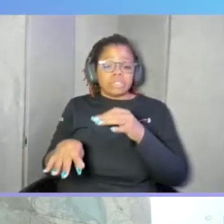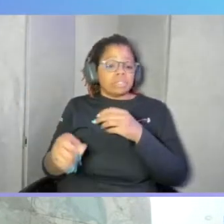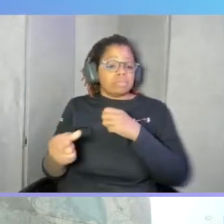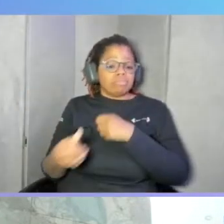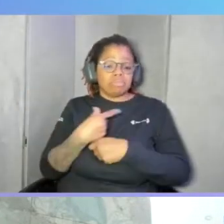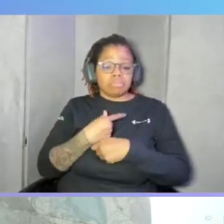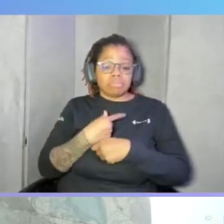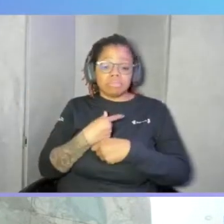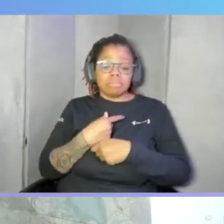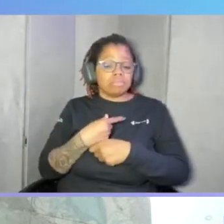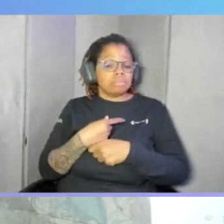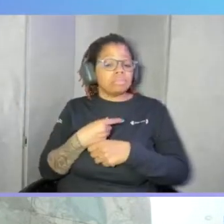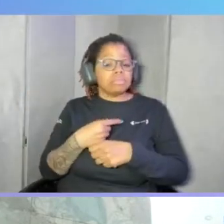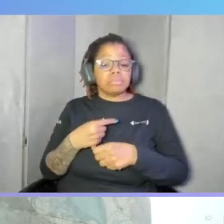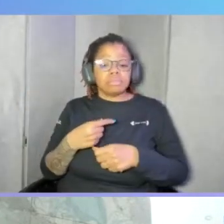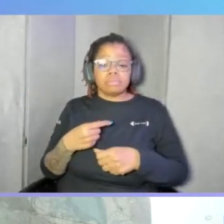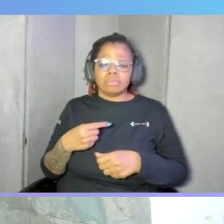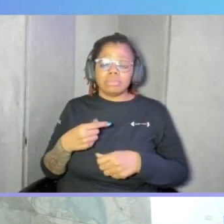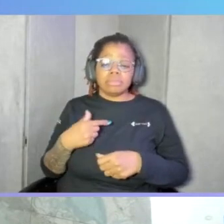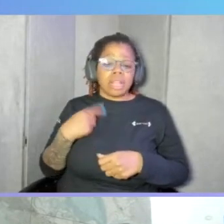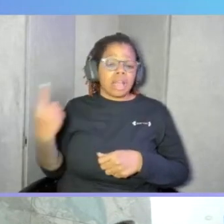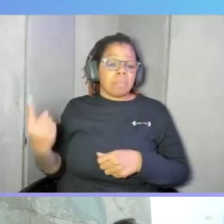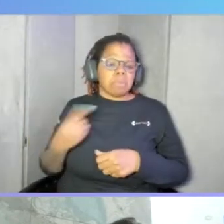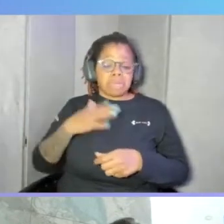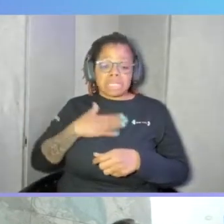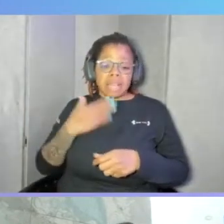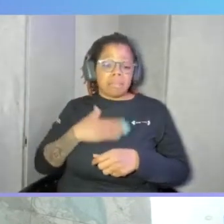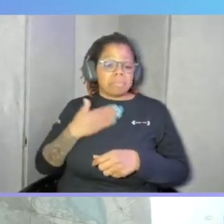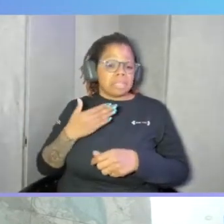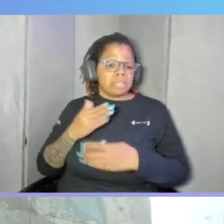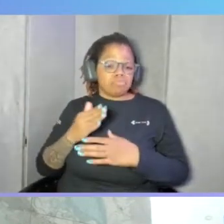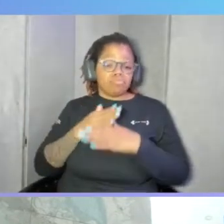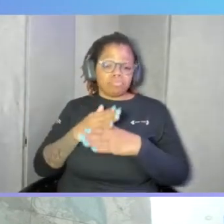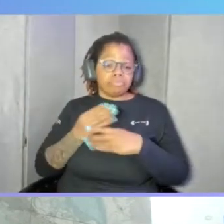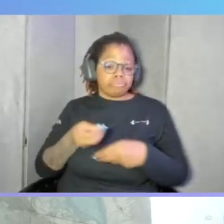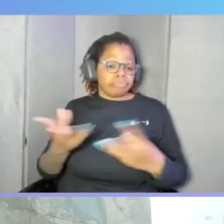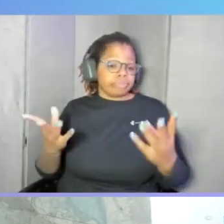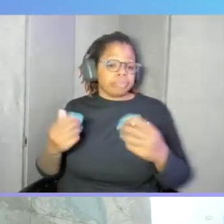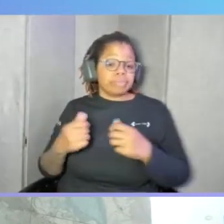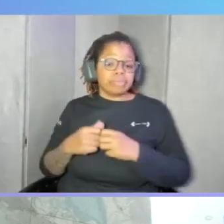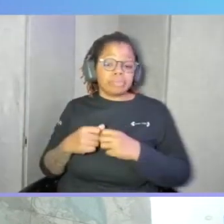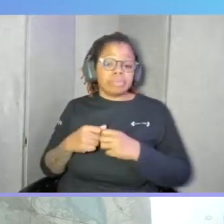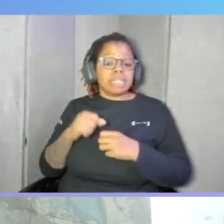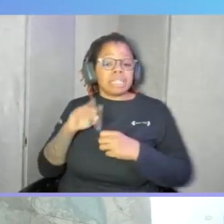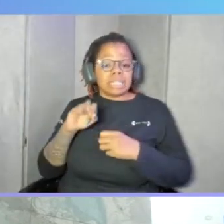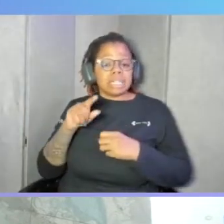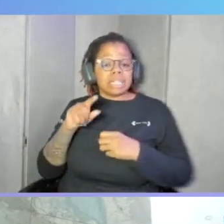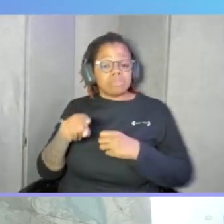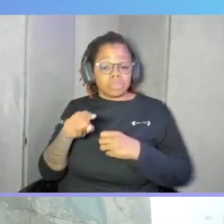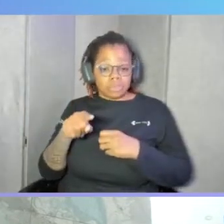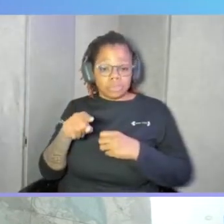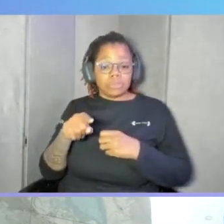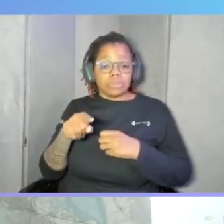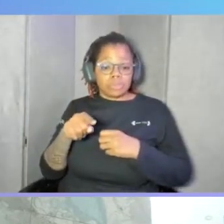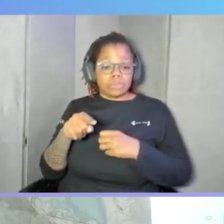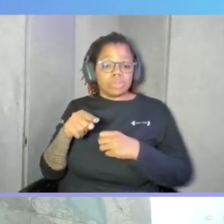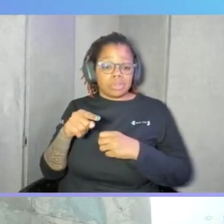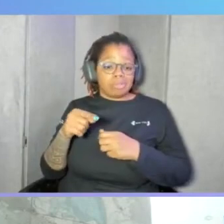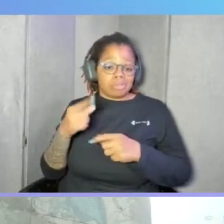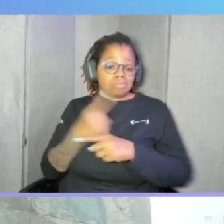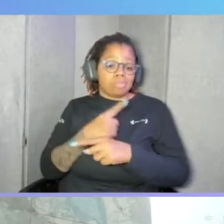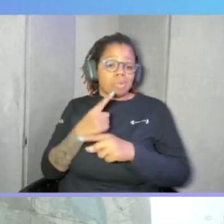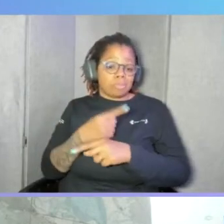me know. I'm always happy to give these things away as long as you reference that it came from